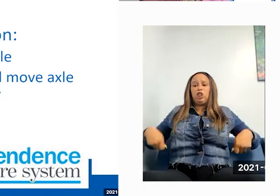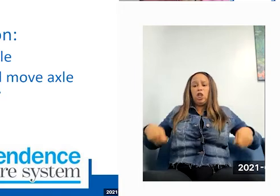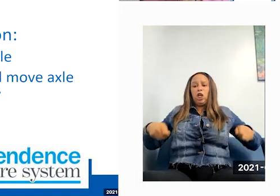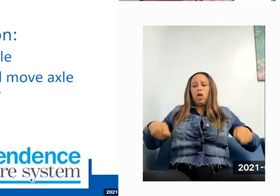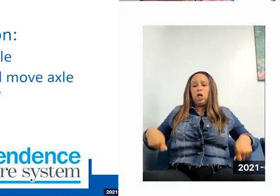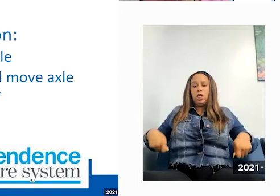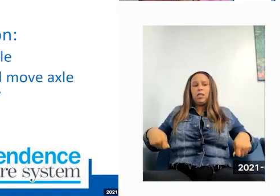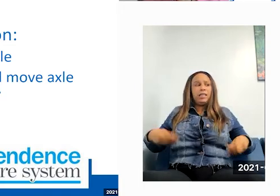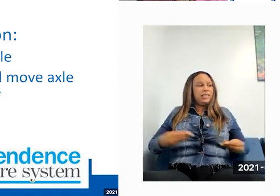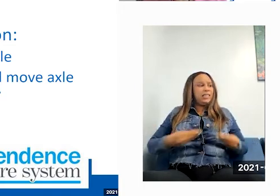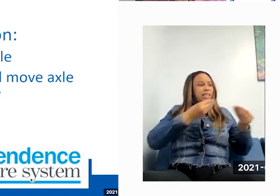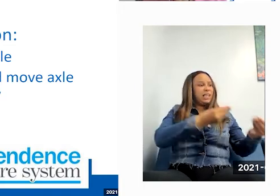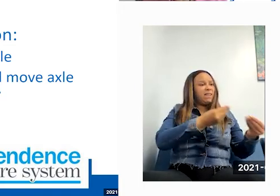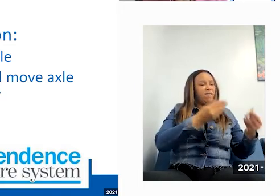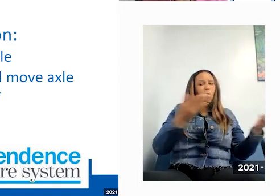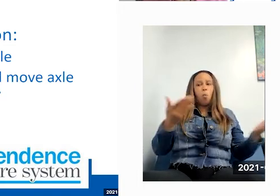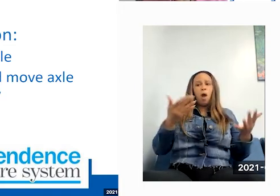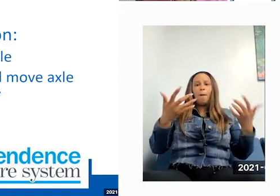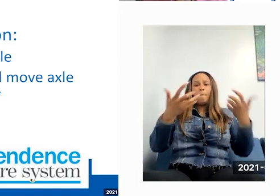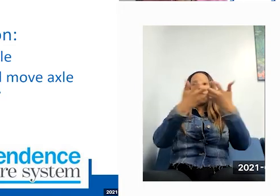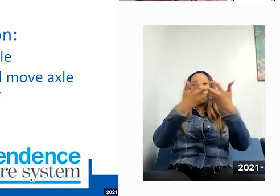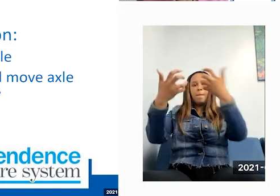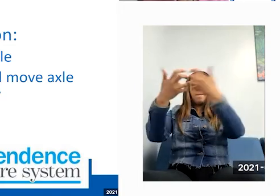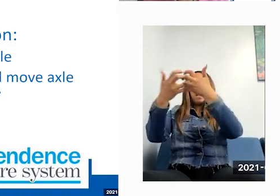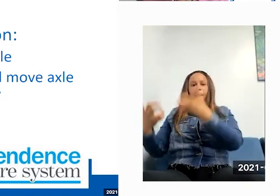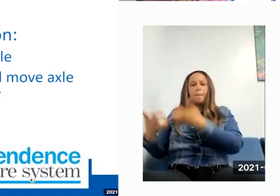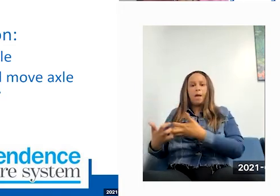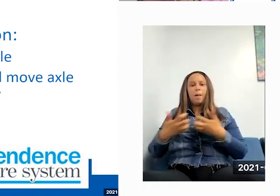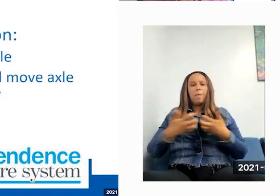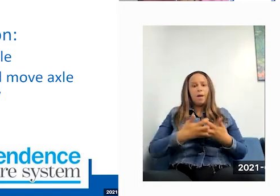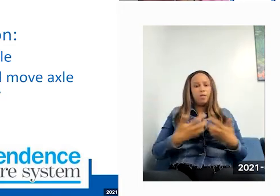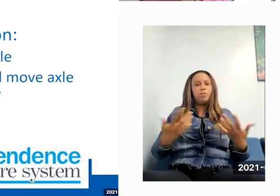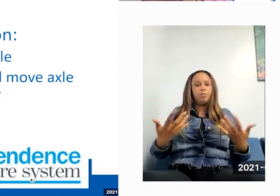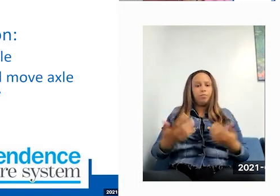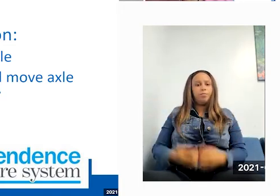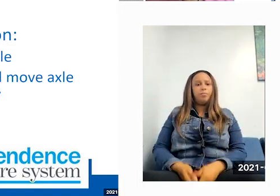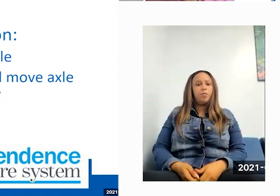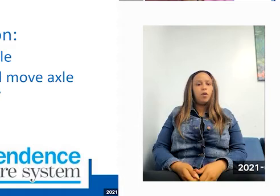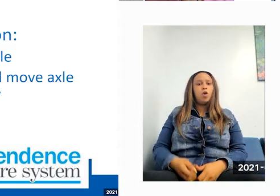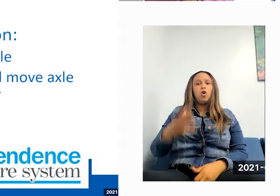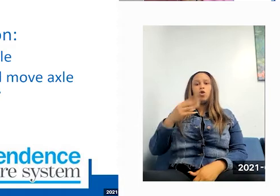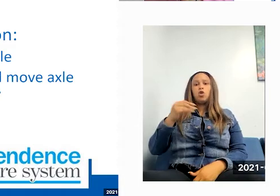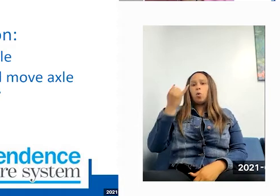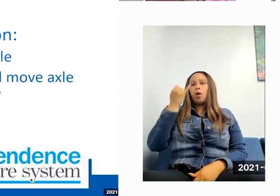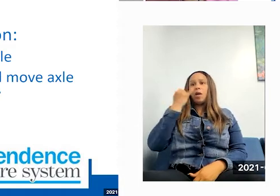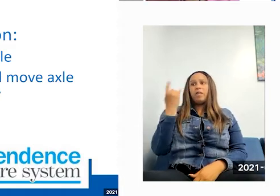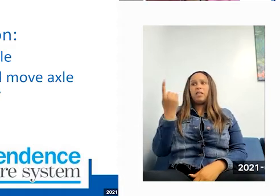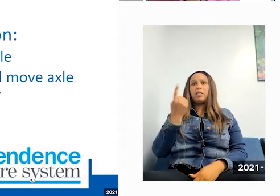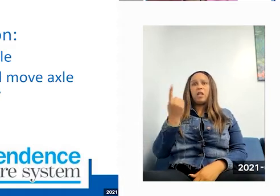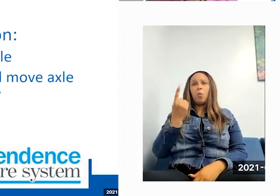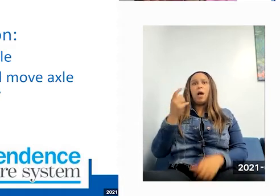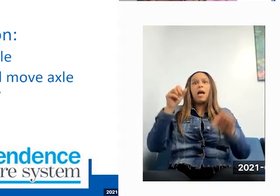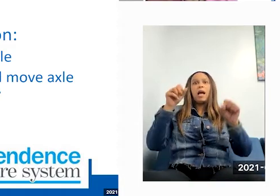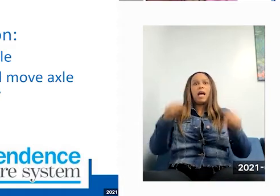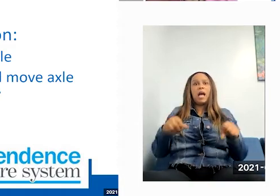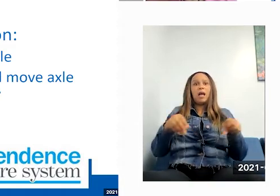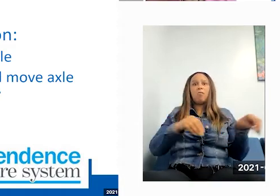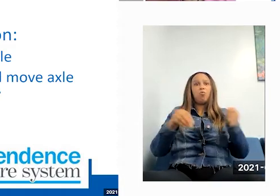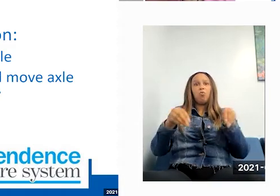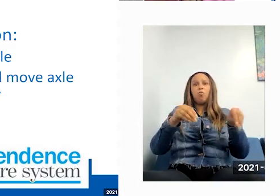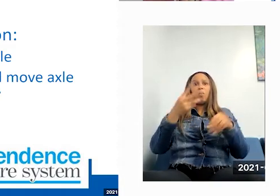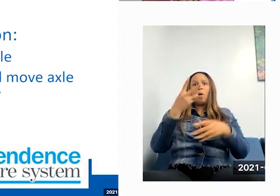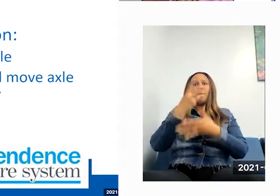somebody the most effective method of propulsion? So if someone's propelling with both arms, they have